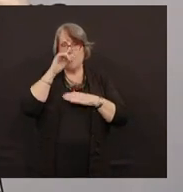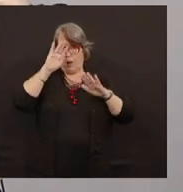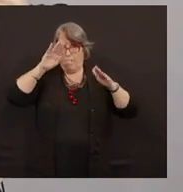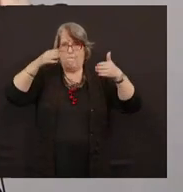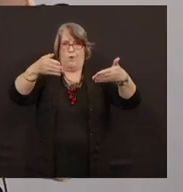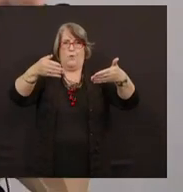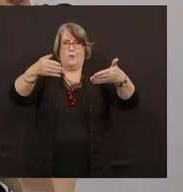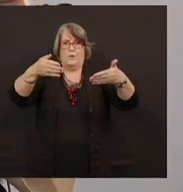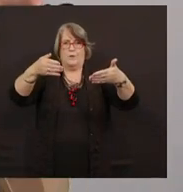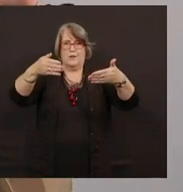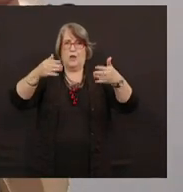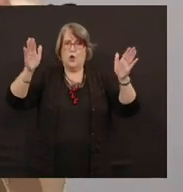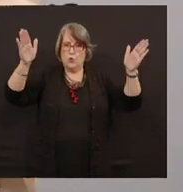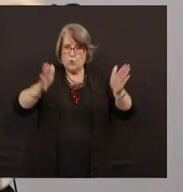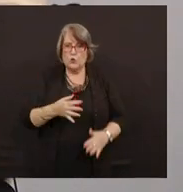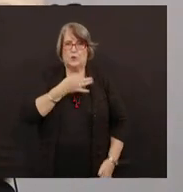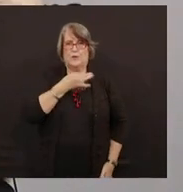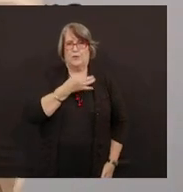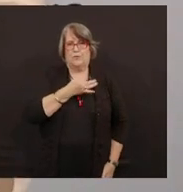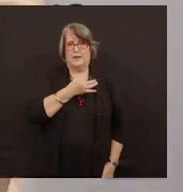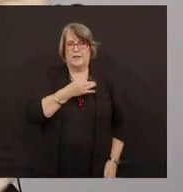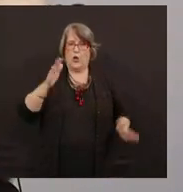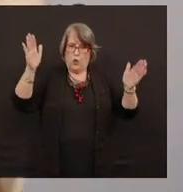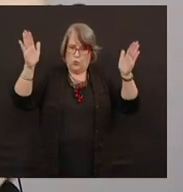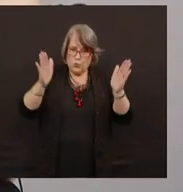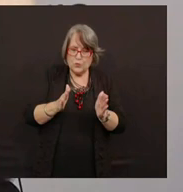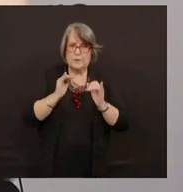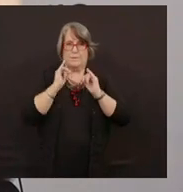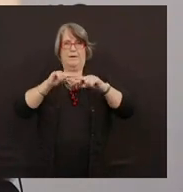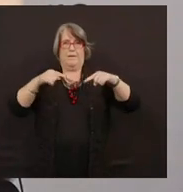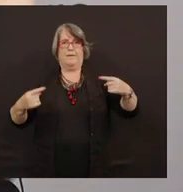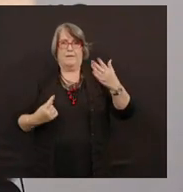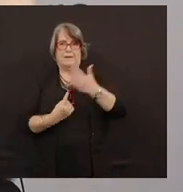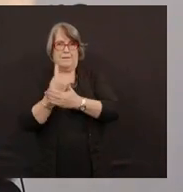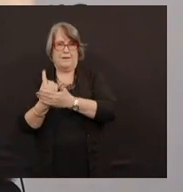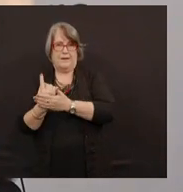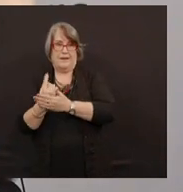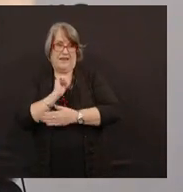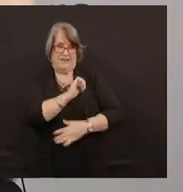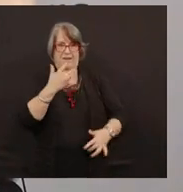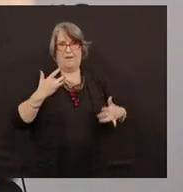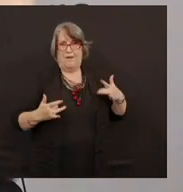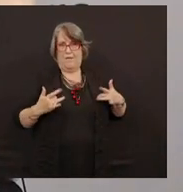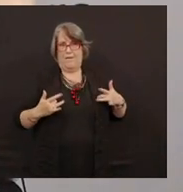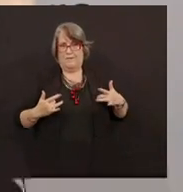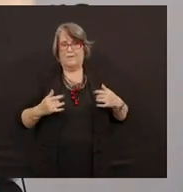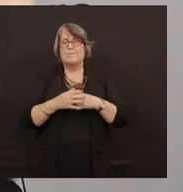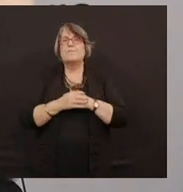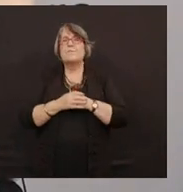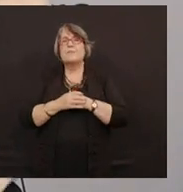focused on reducing risk and simply reducing bad things occurring in the lives of somebody who lives with